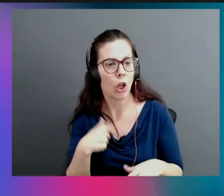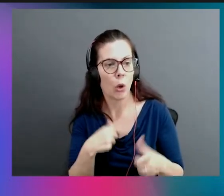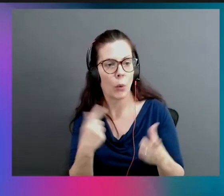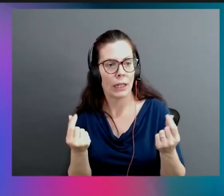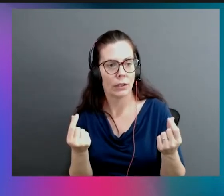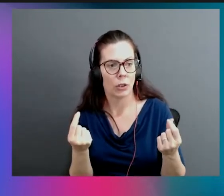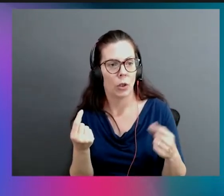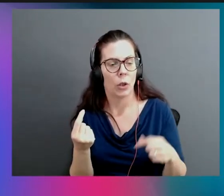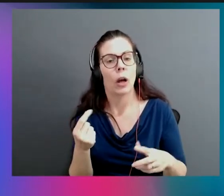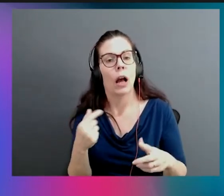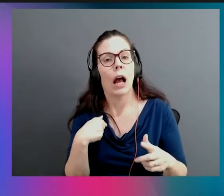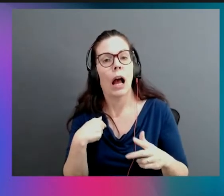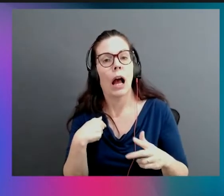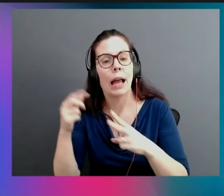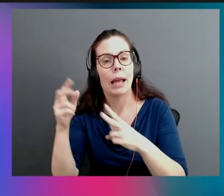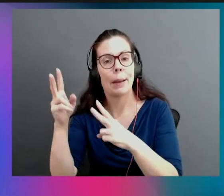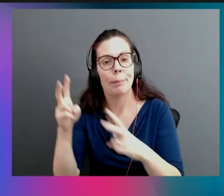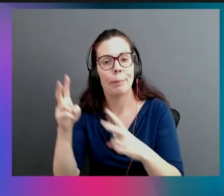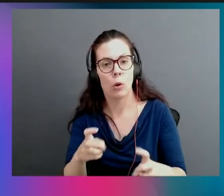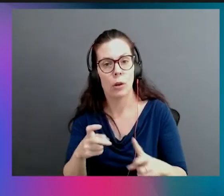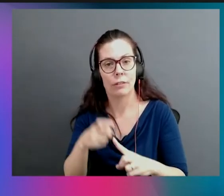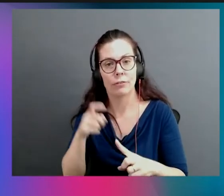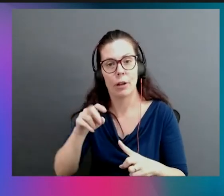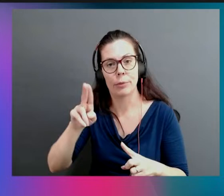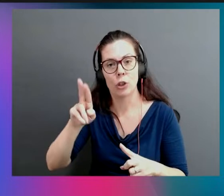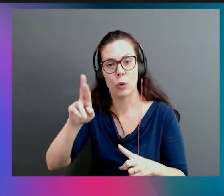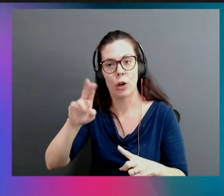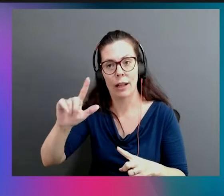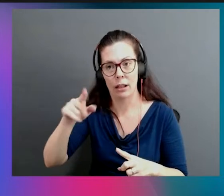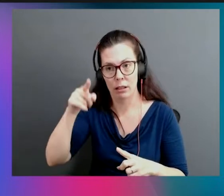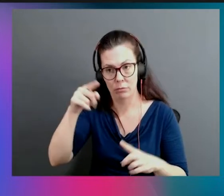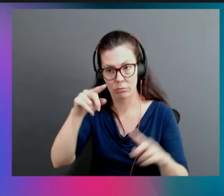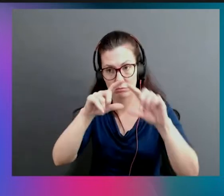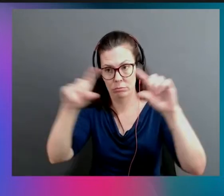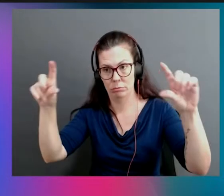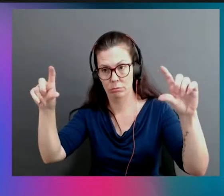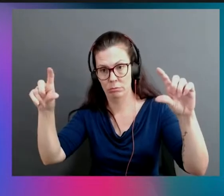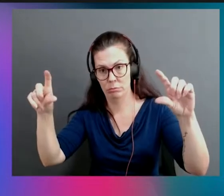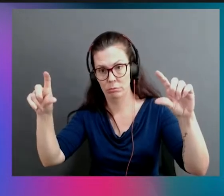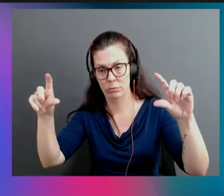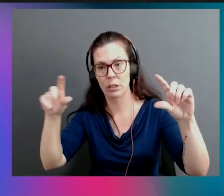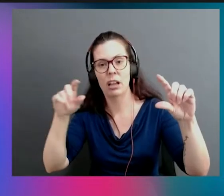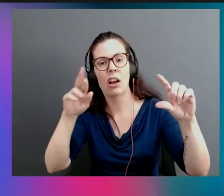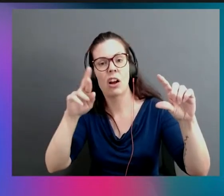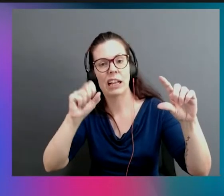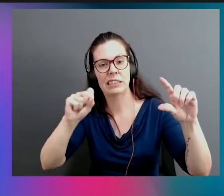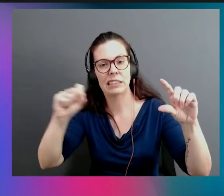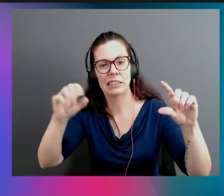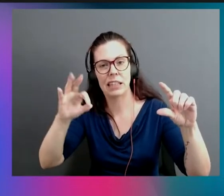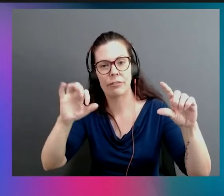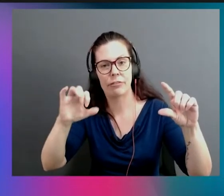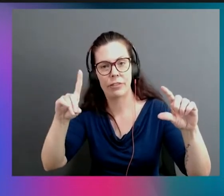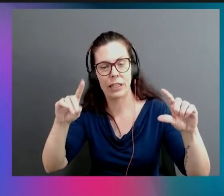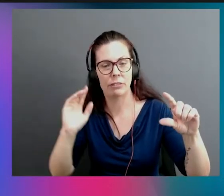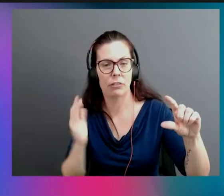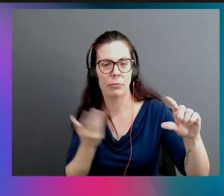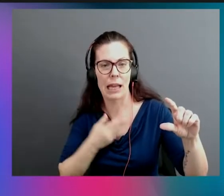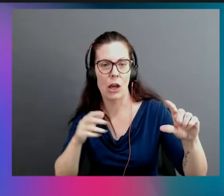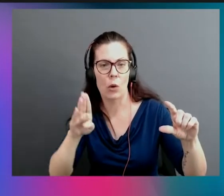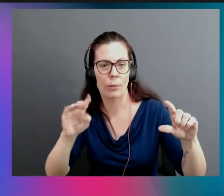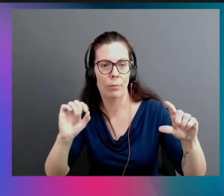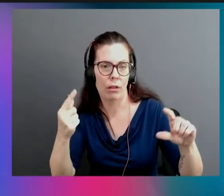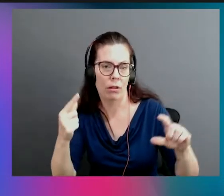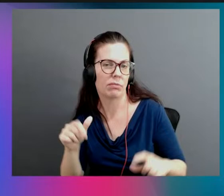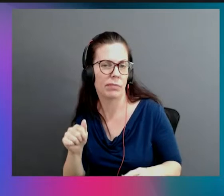I'm pulling from this URL up here an RSS feed of our blog, right? The AWS blog.